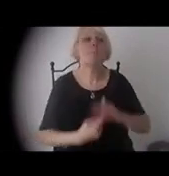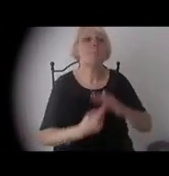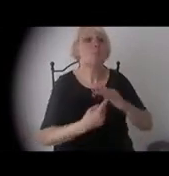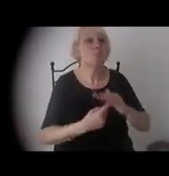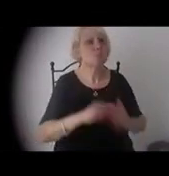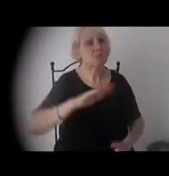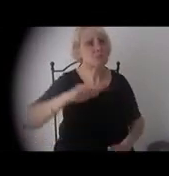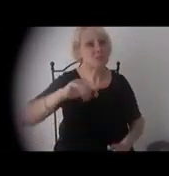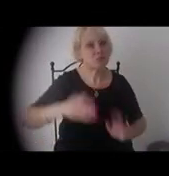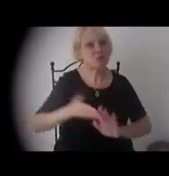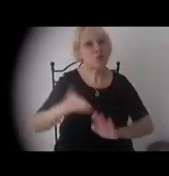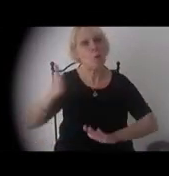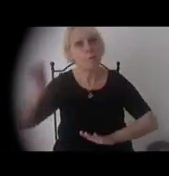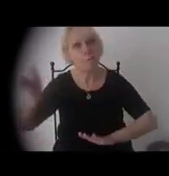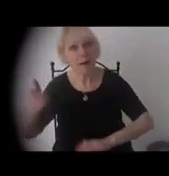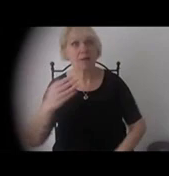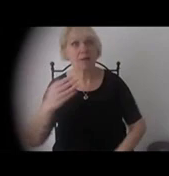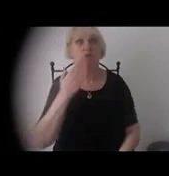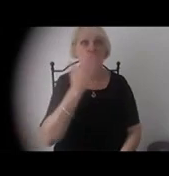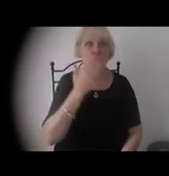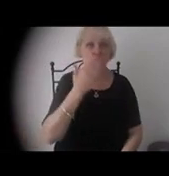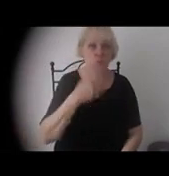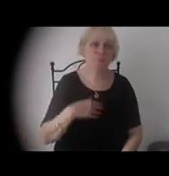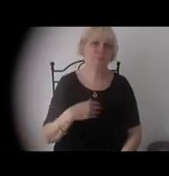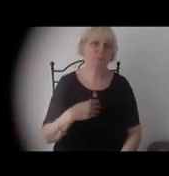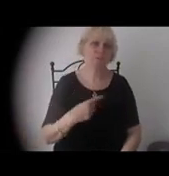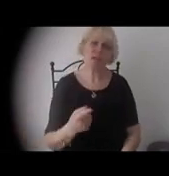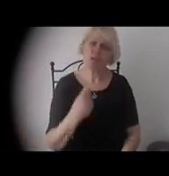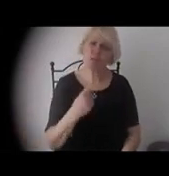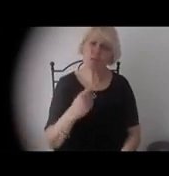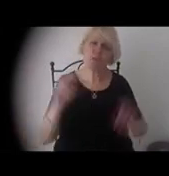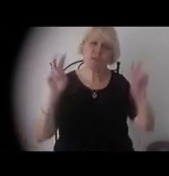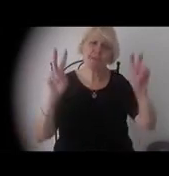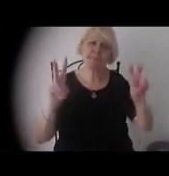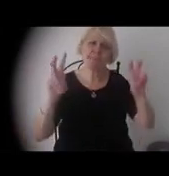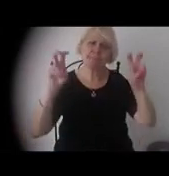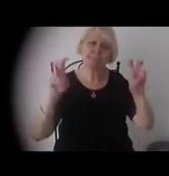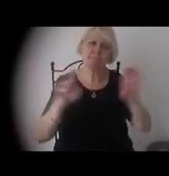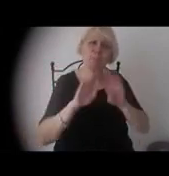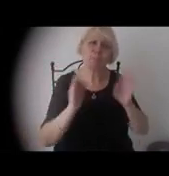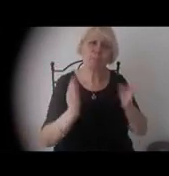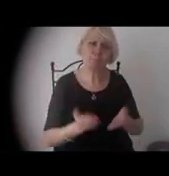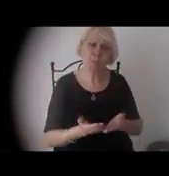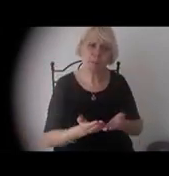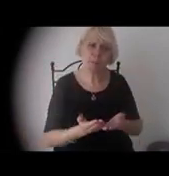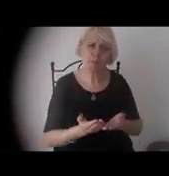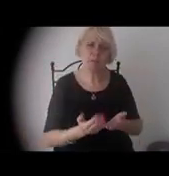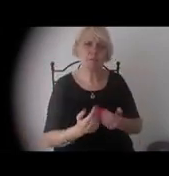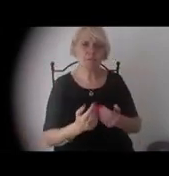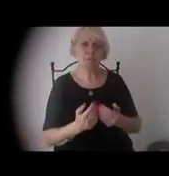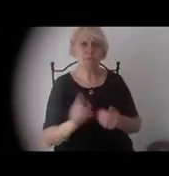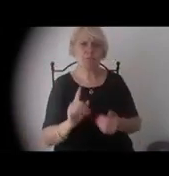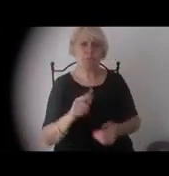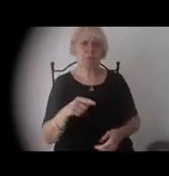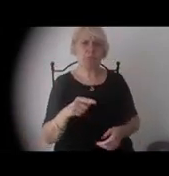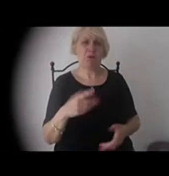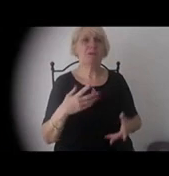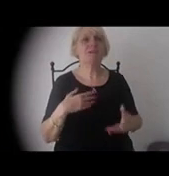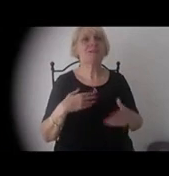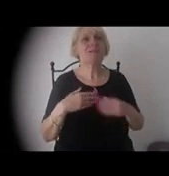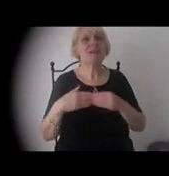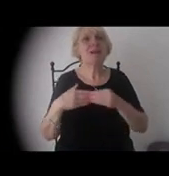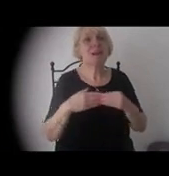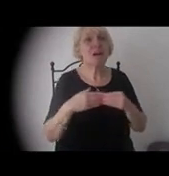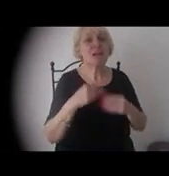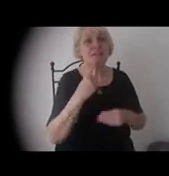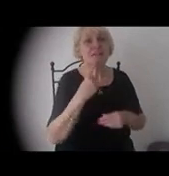about bubbles. Bubbles are interesting. The guidance basically says try to follow the